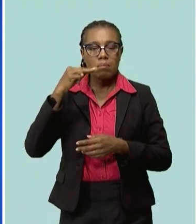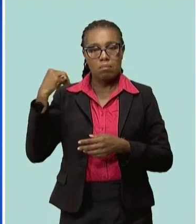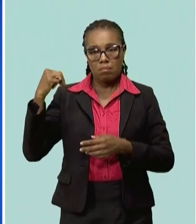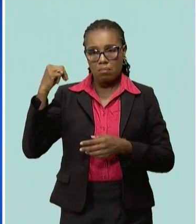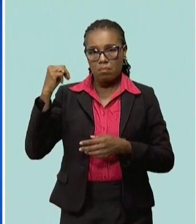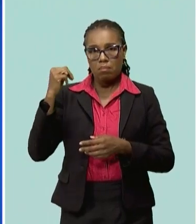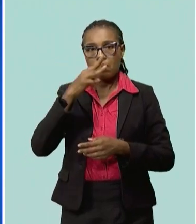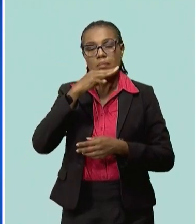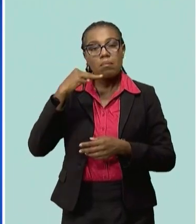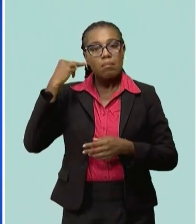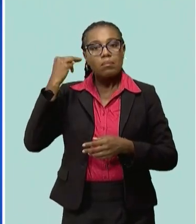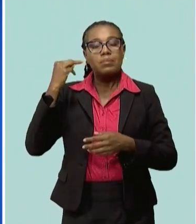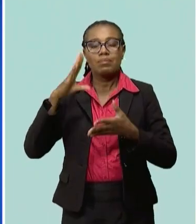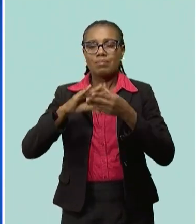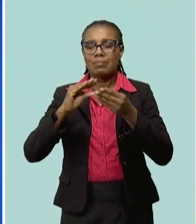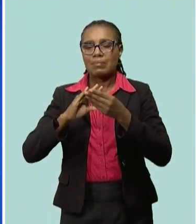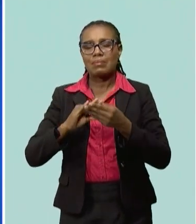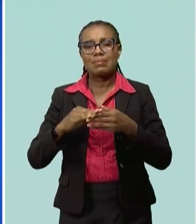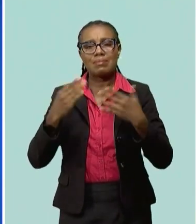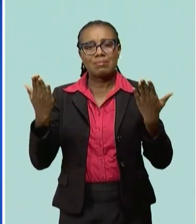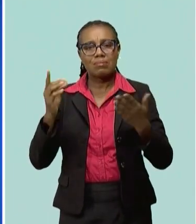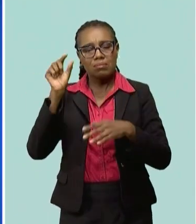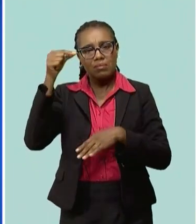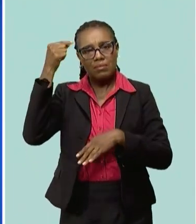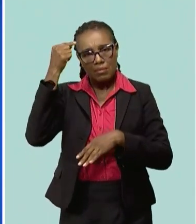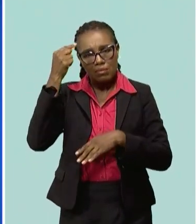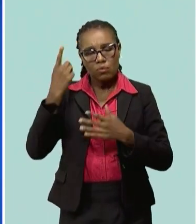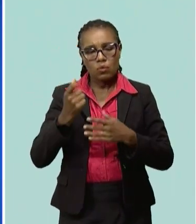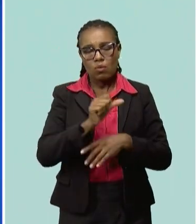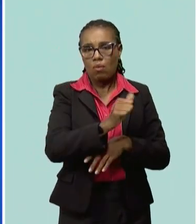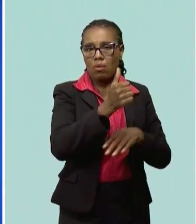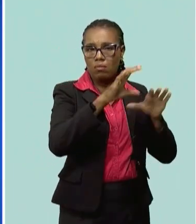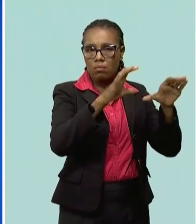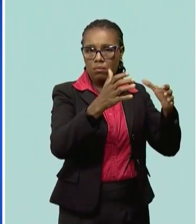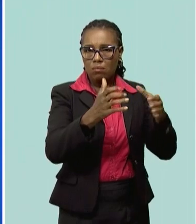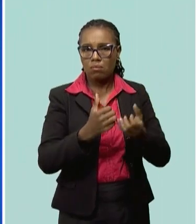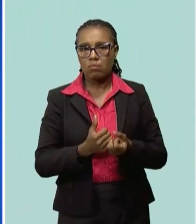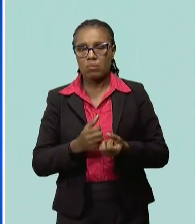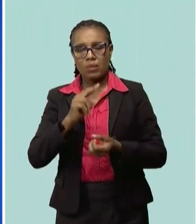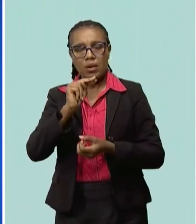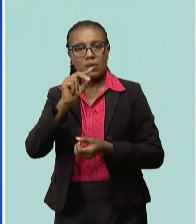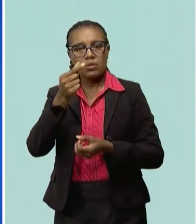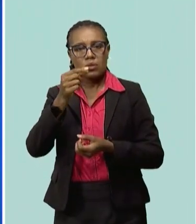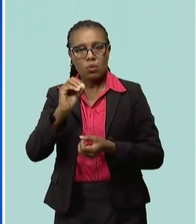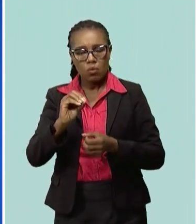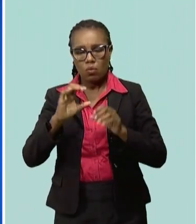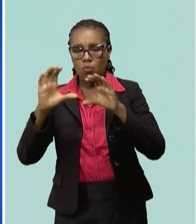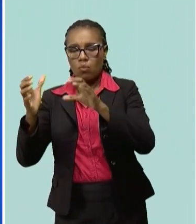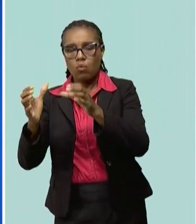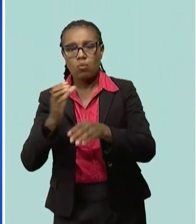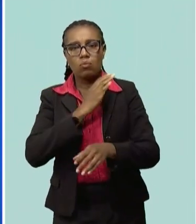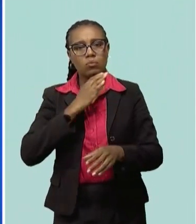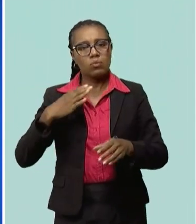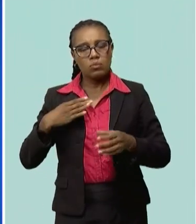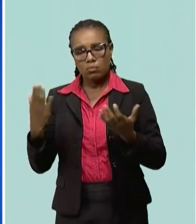and DNA of this government, which is that we will work with the third sector. We're going to work with the NGO community to be able to deliver